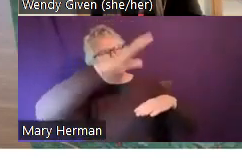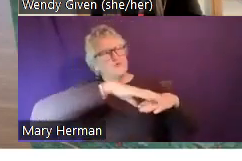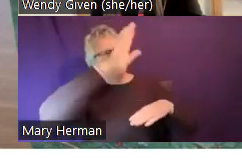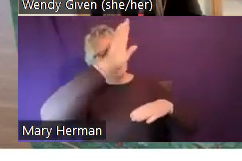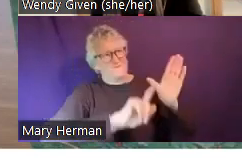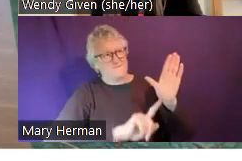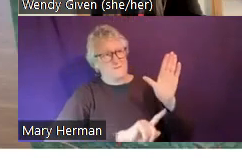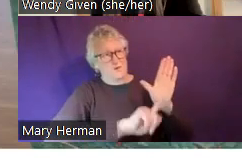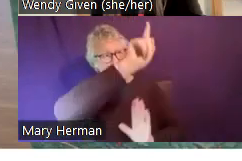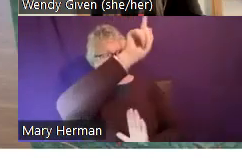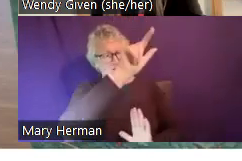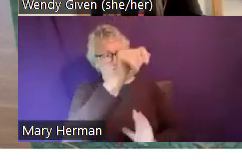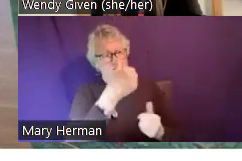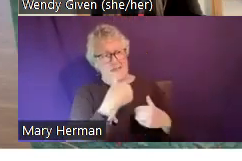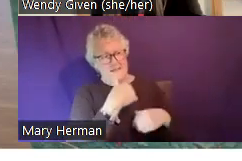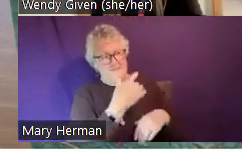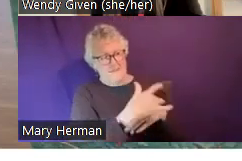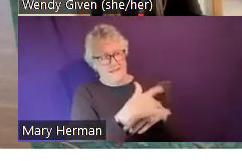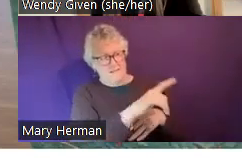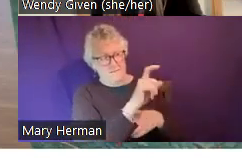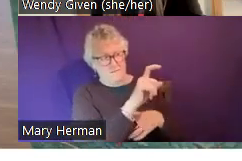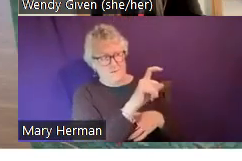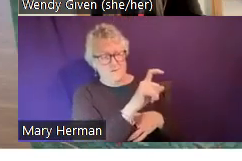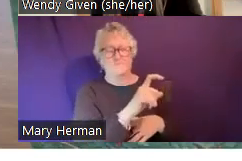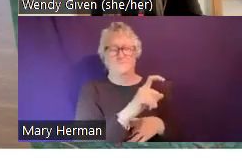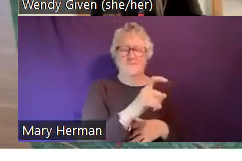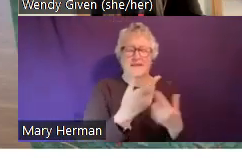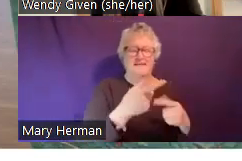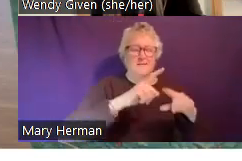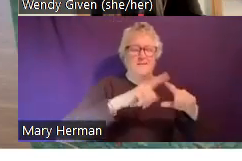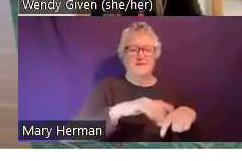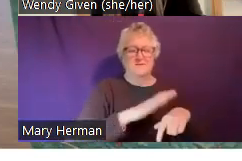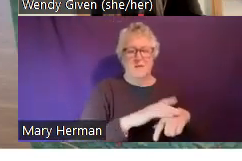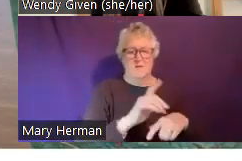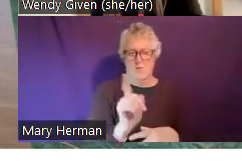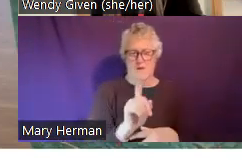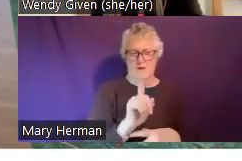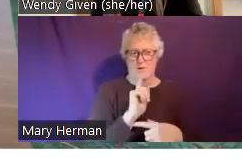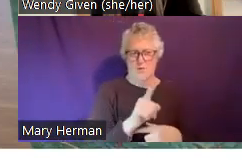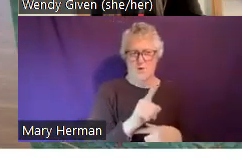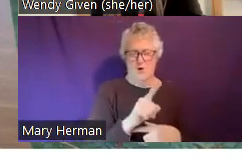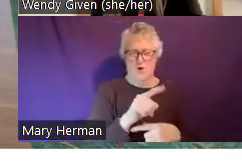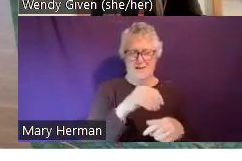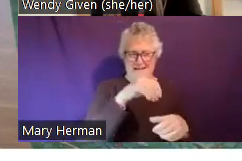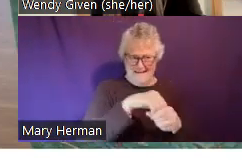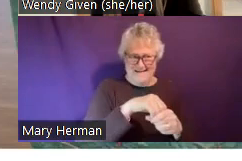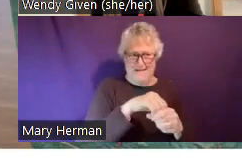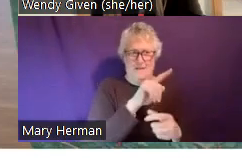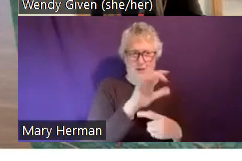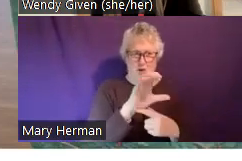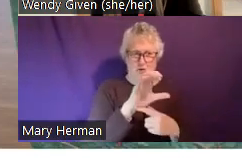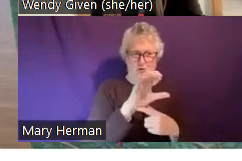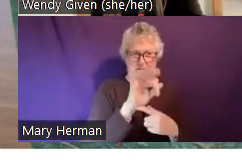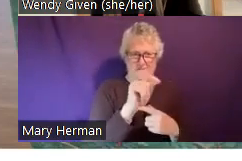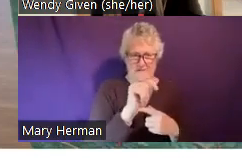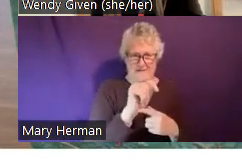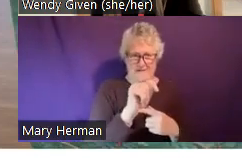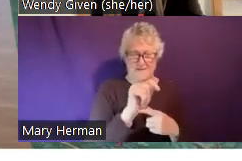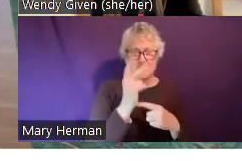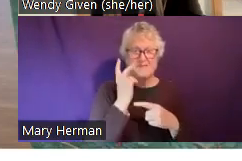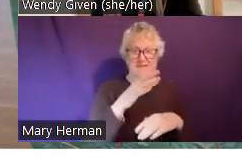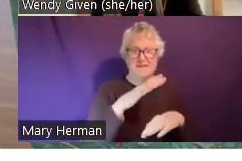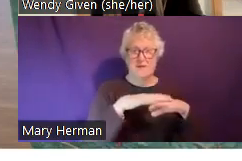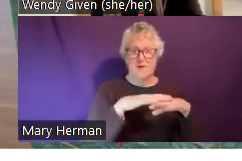kind of depends on where you are in that 100 feet. So as you can kind of see on the screen, the